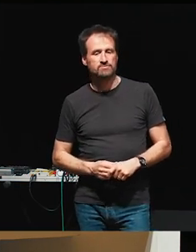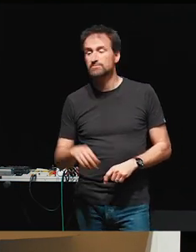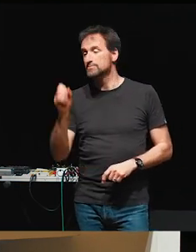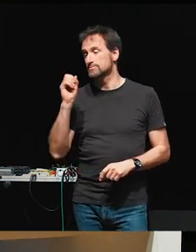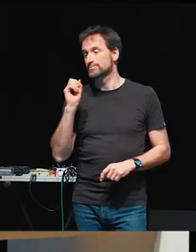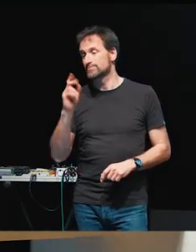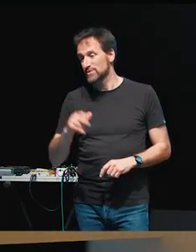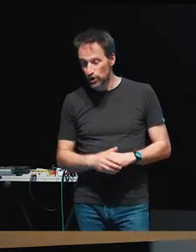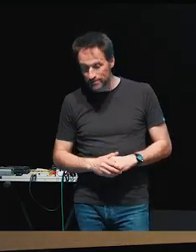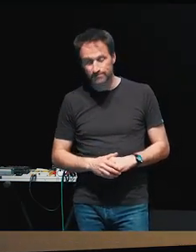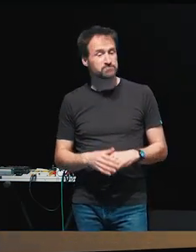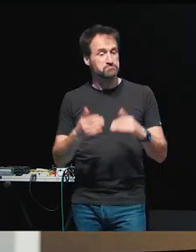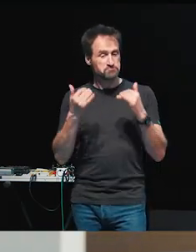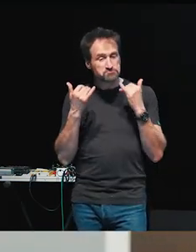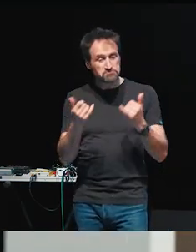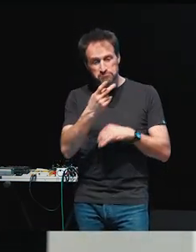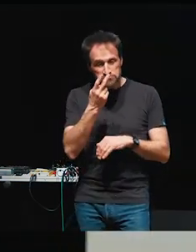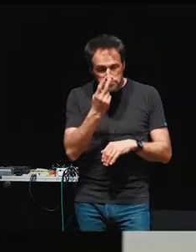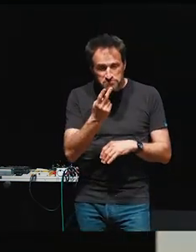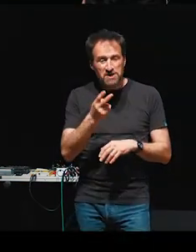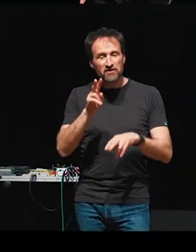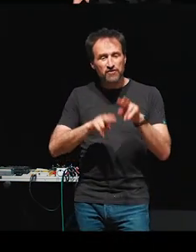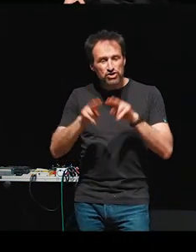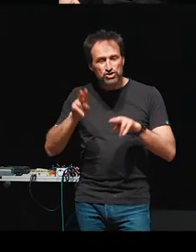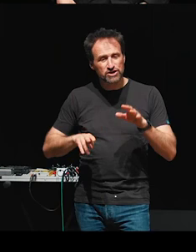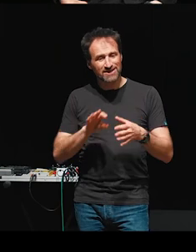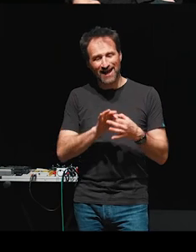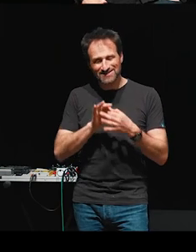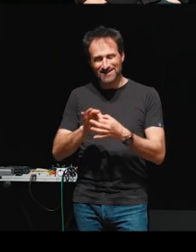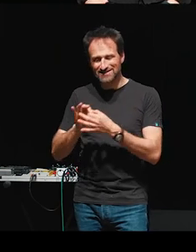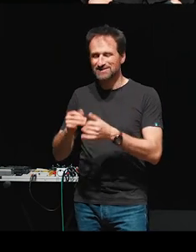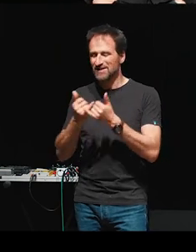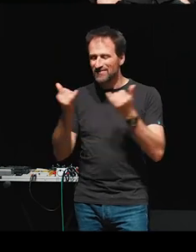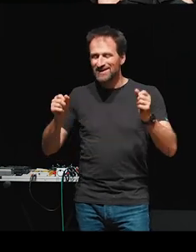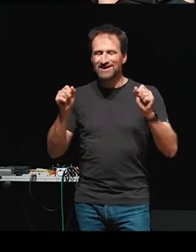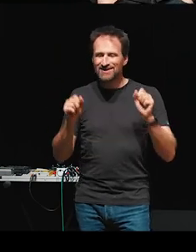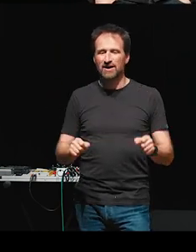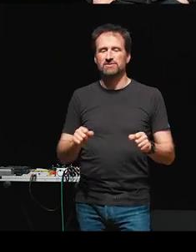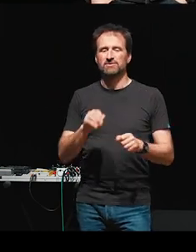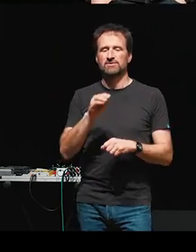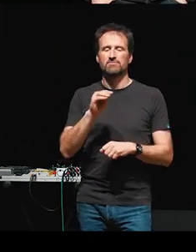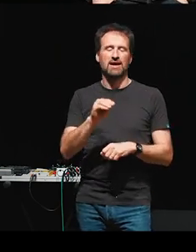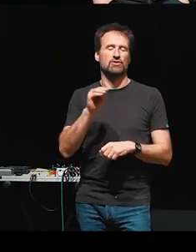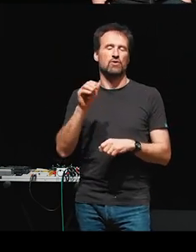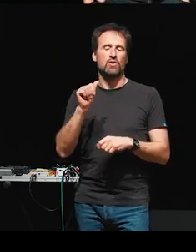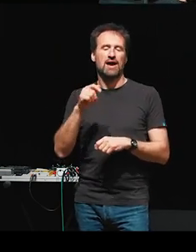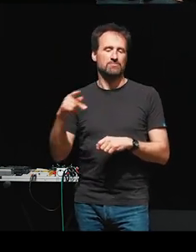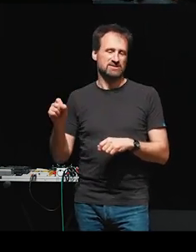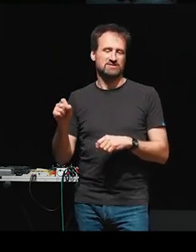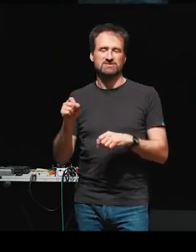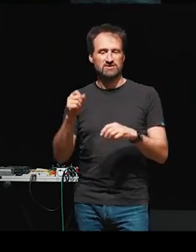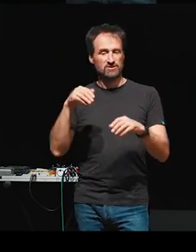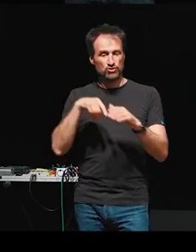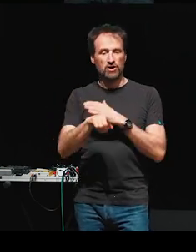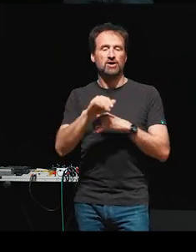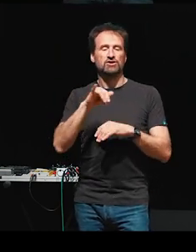Okay, now we have seen several approaches for providing micro apps with JavaScript technologies. And now,